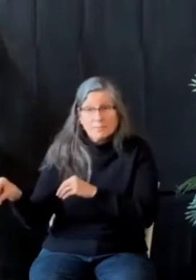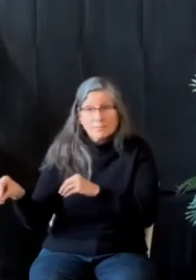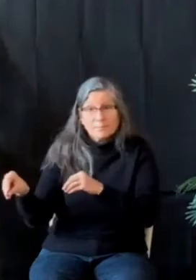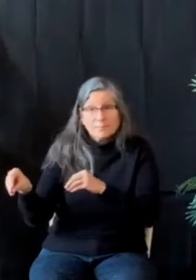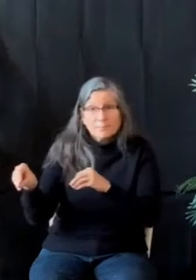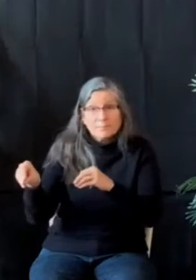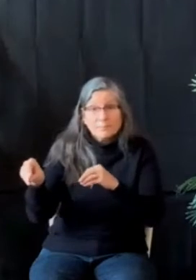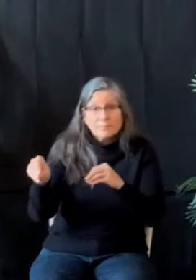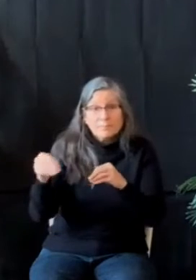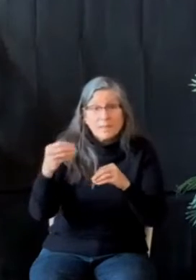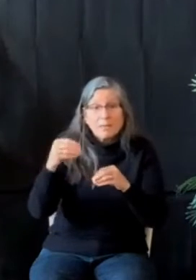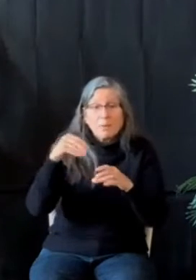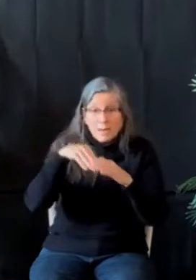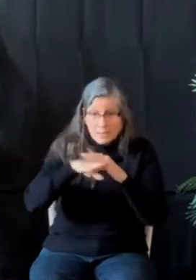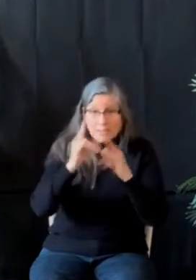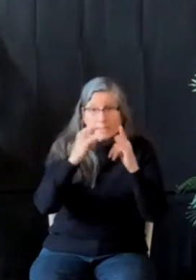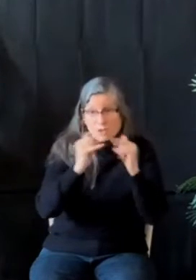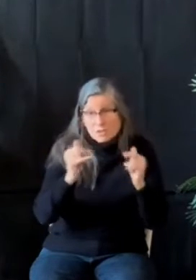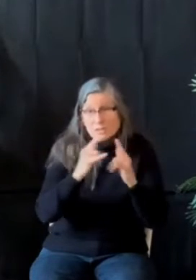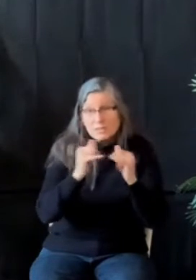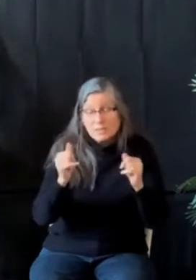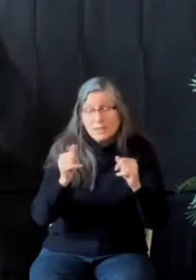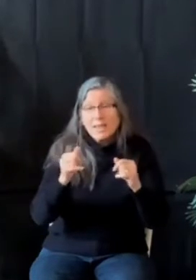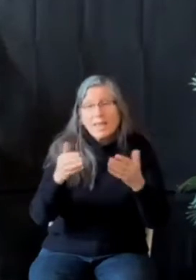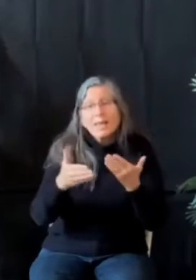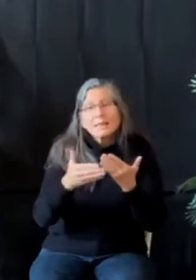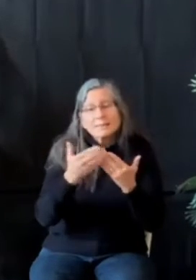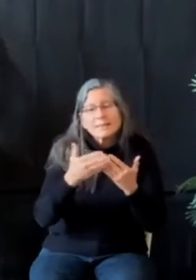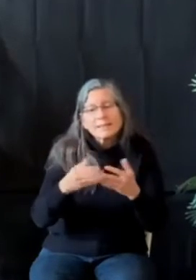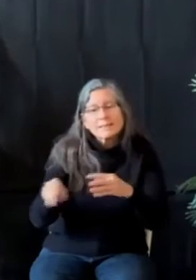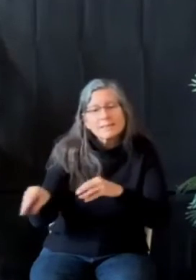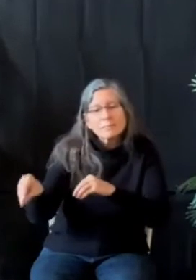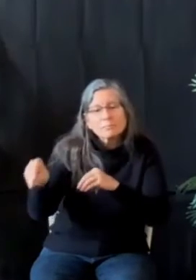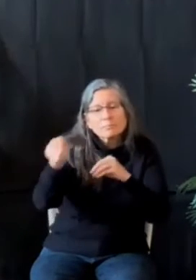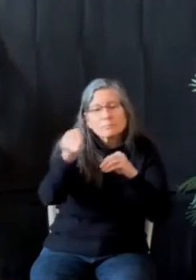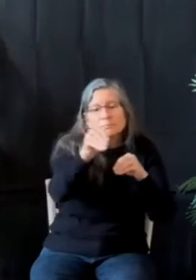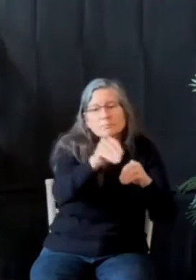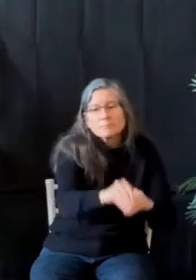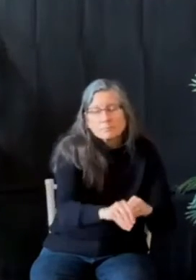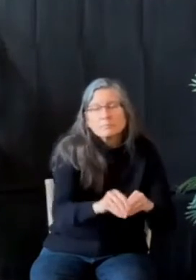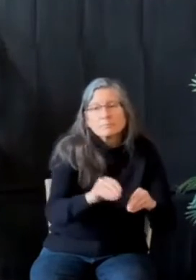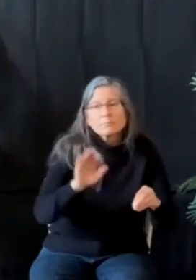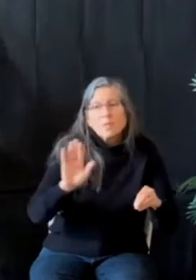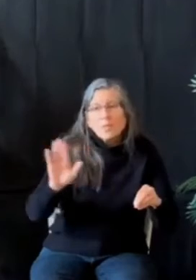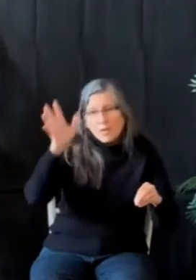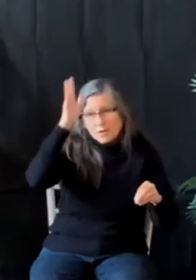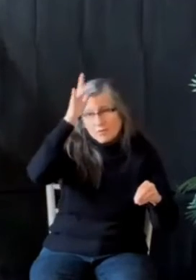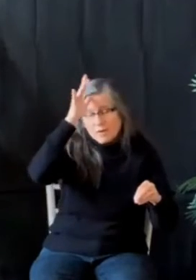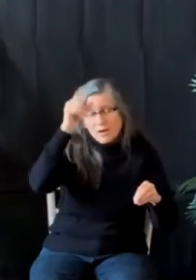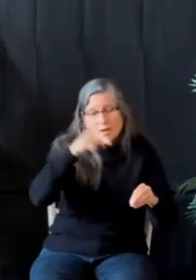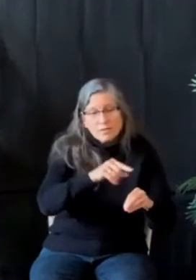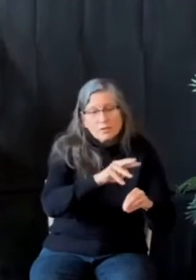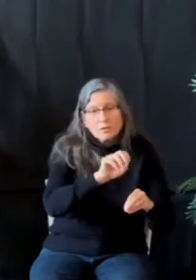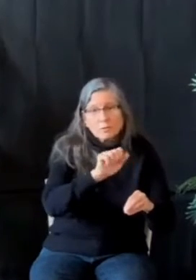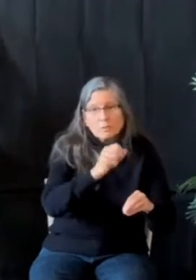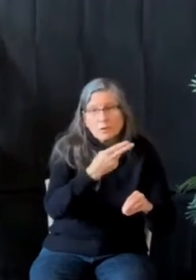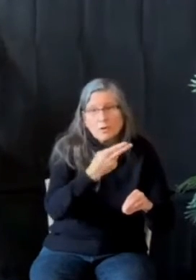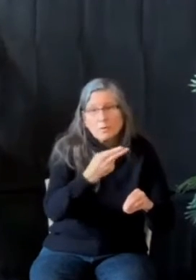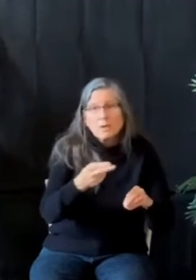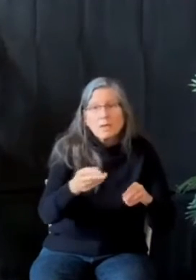up into the tent and gently laid it over their father to cover his